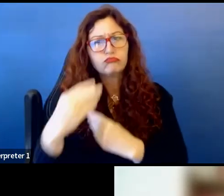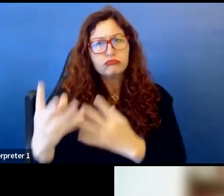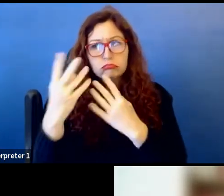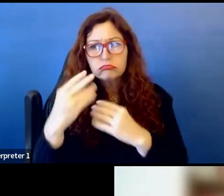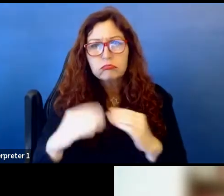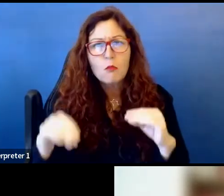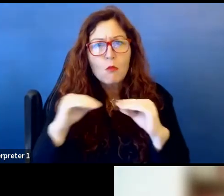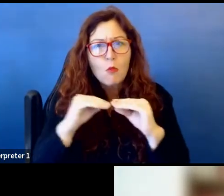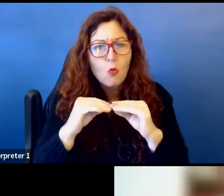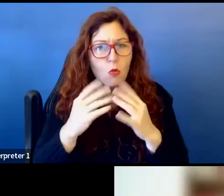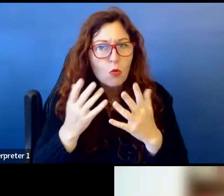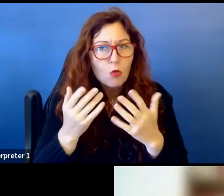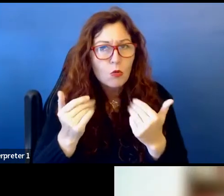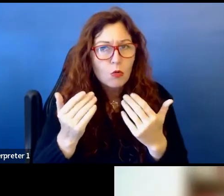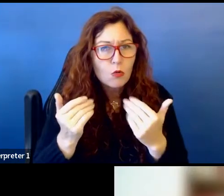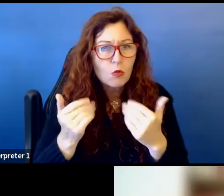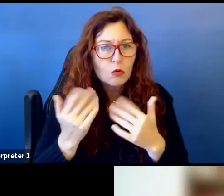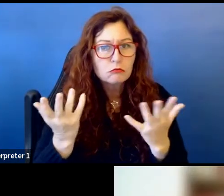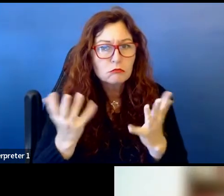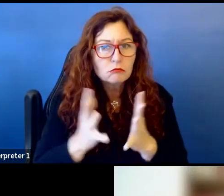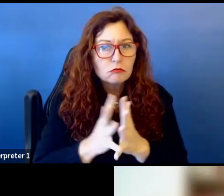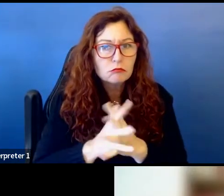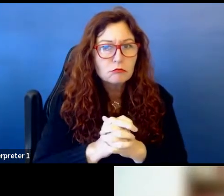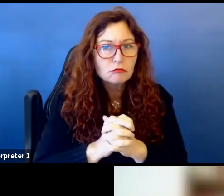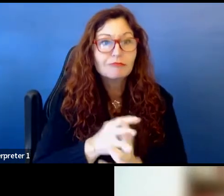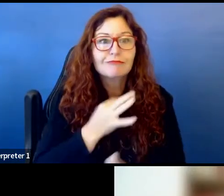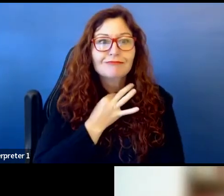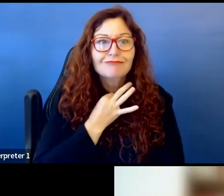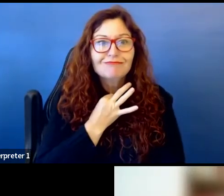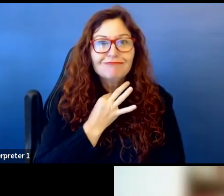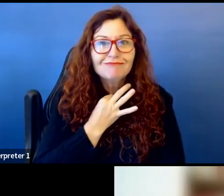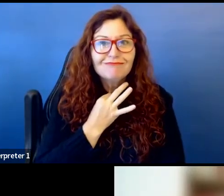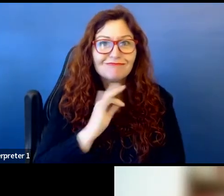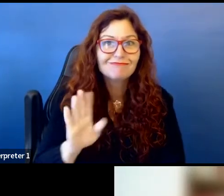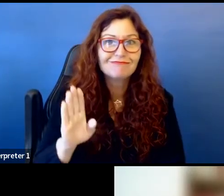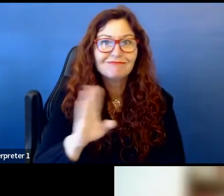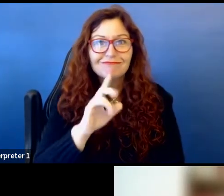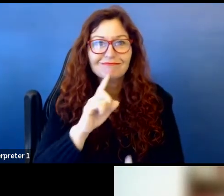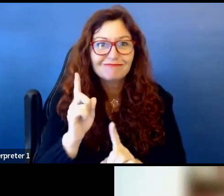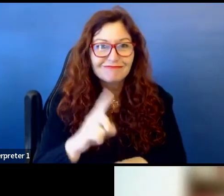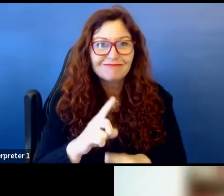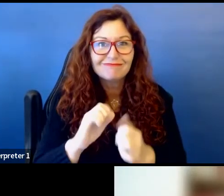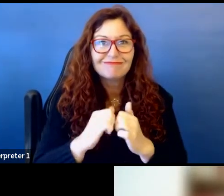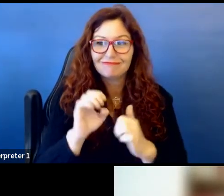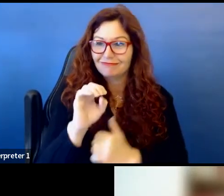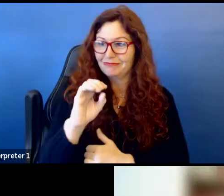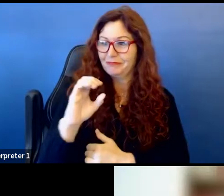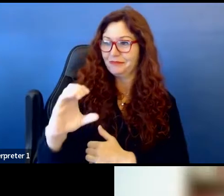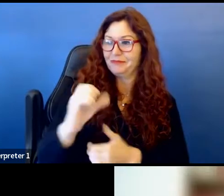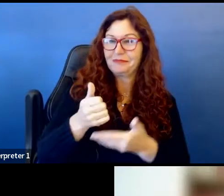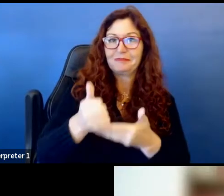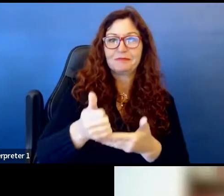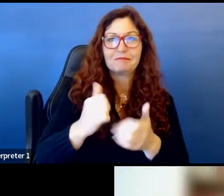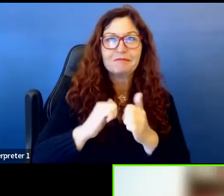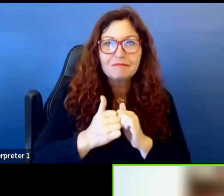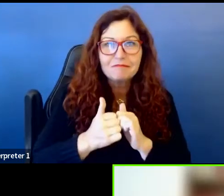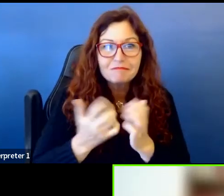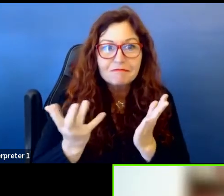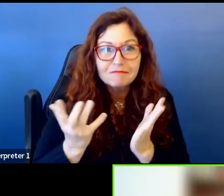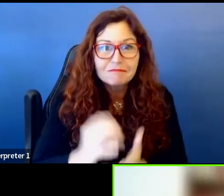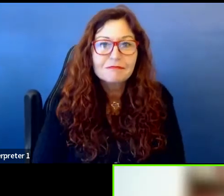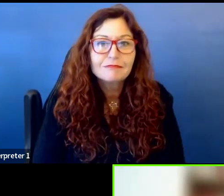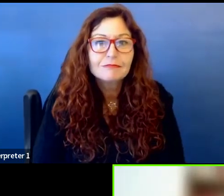well so i will give you the floor i think we are very curious of of what you would want from us to make that happen thank